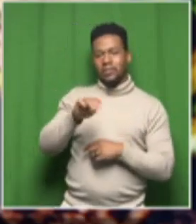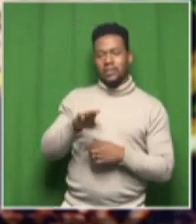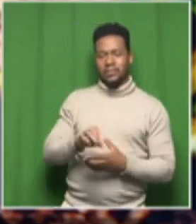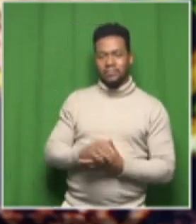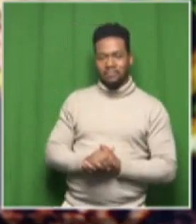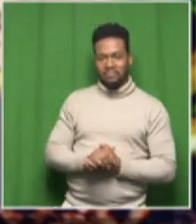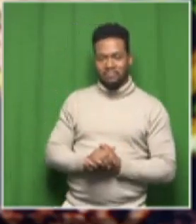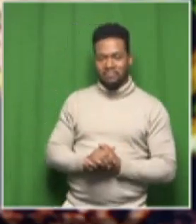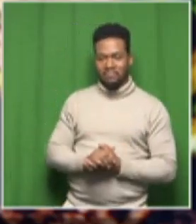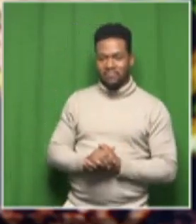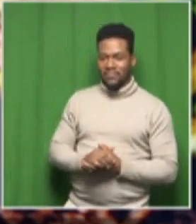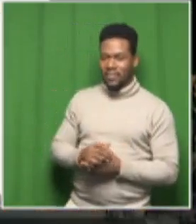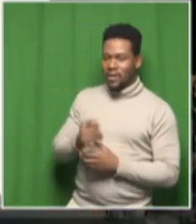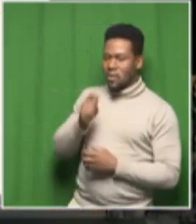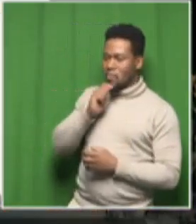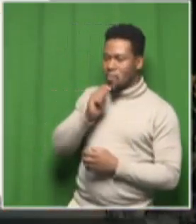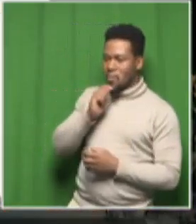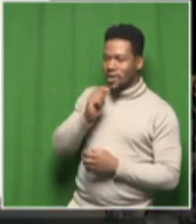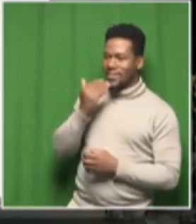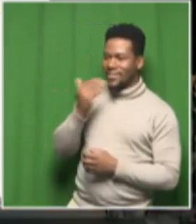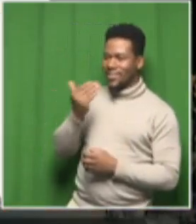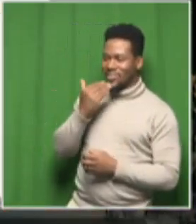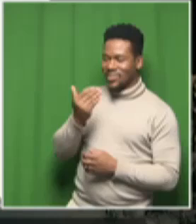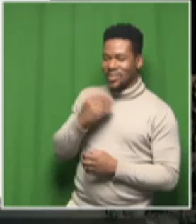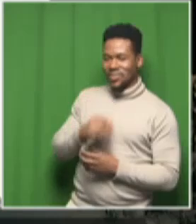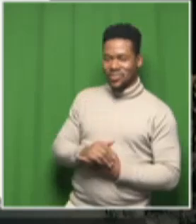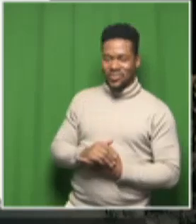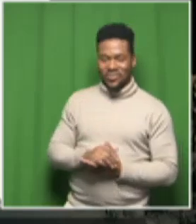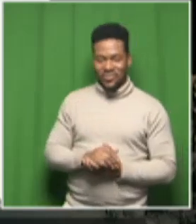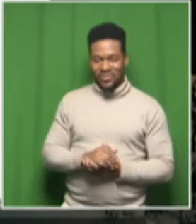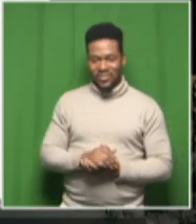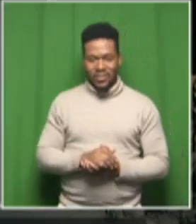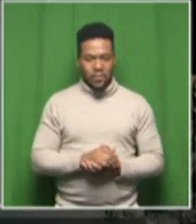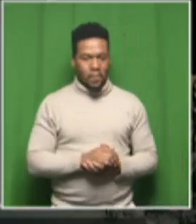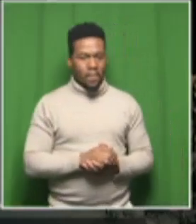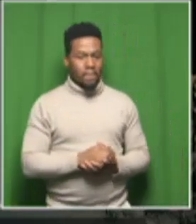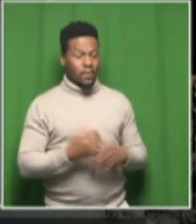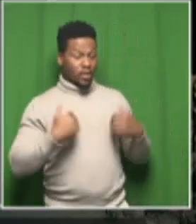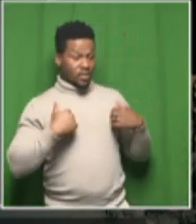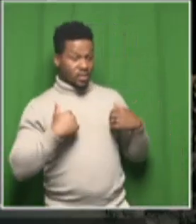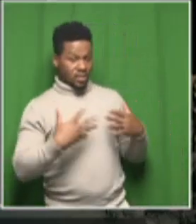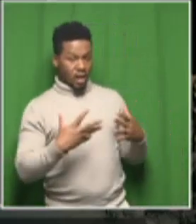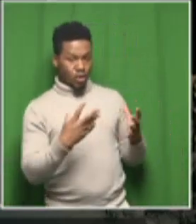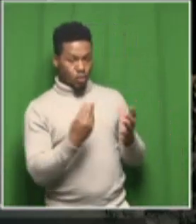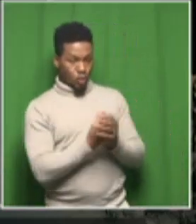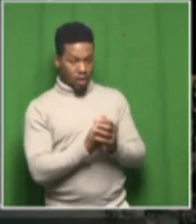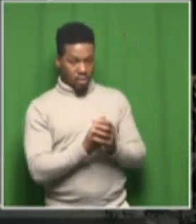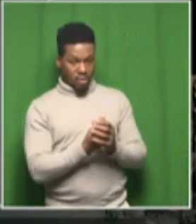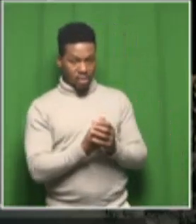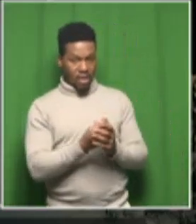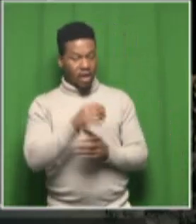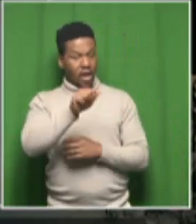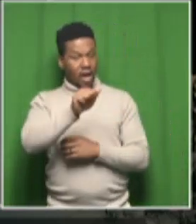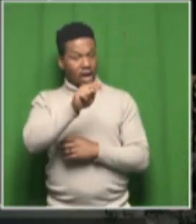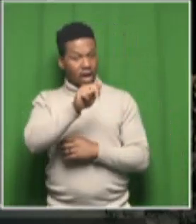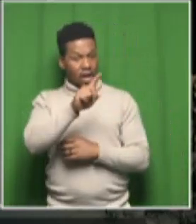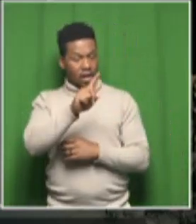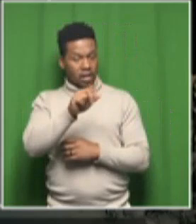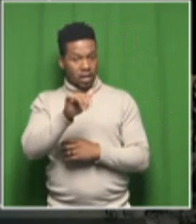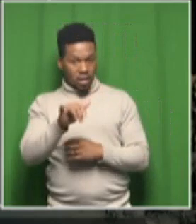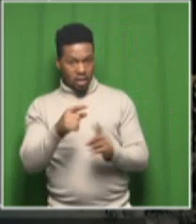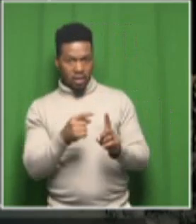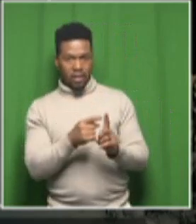Hi, morning, Liesl. Thanks for having us. Good morning. Thank you. All right, Andy, let me start off with you at this point. We can